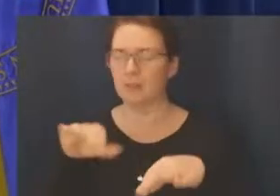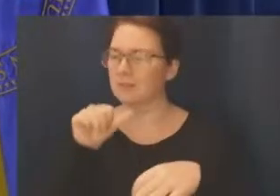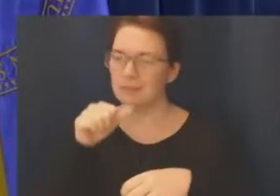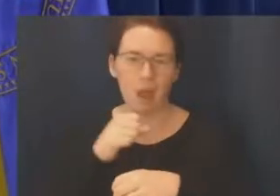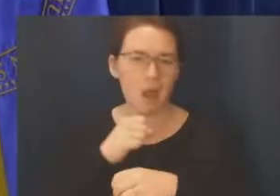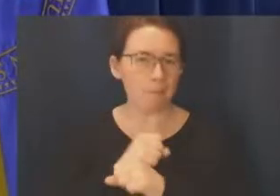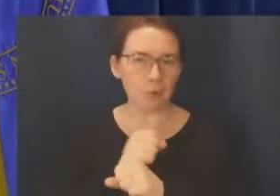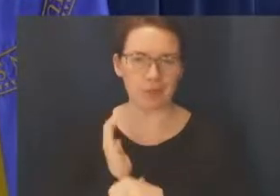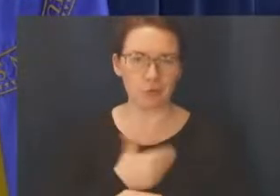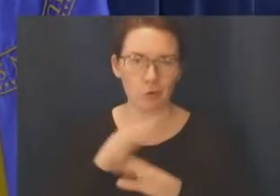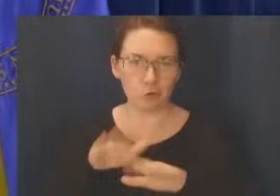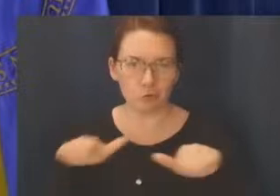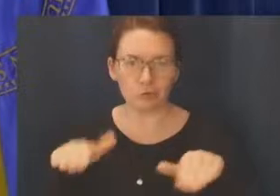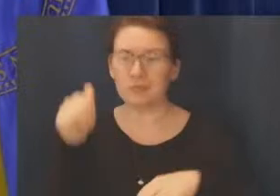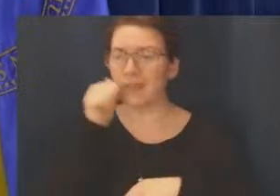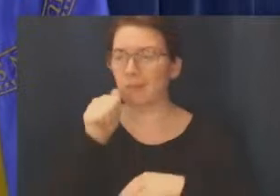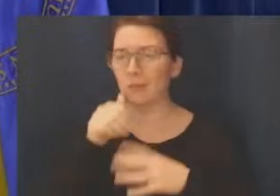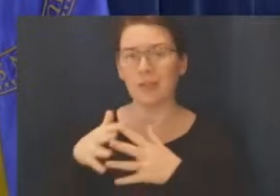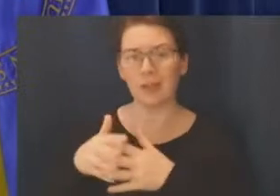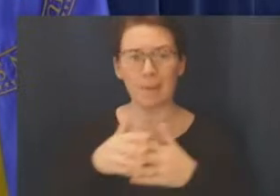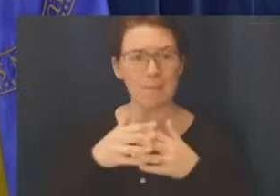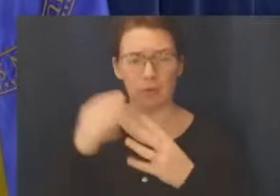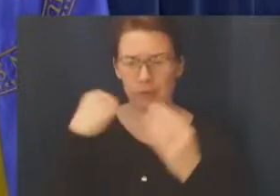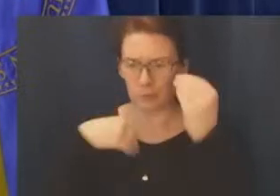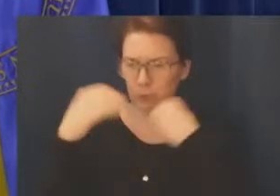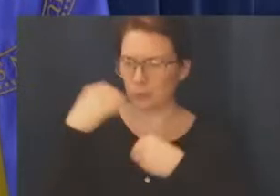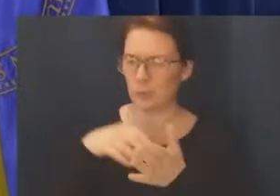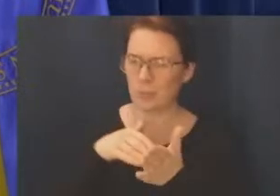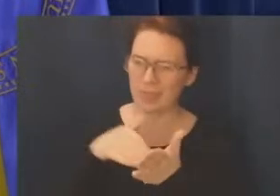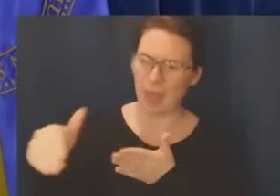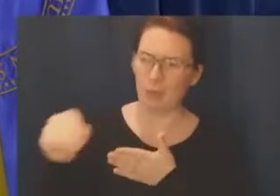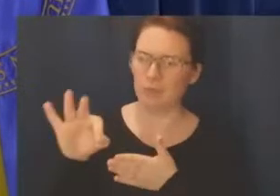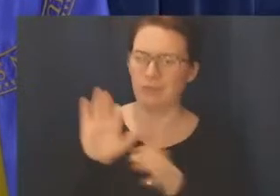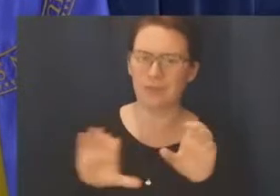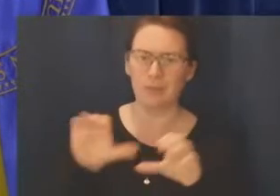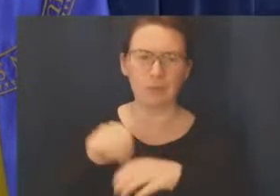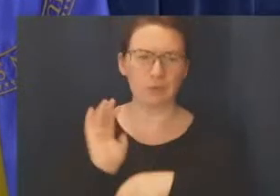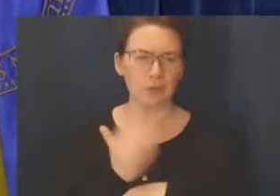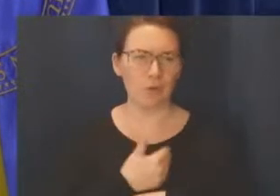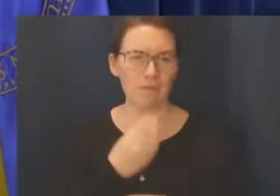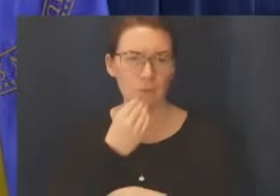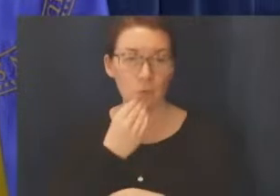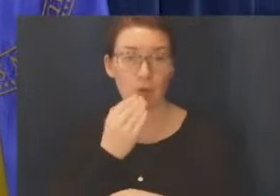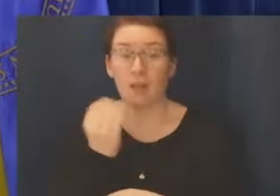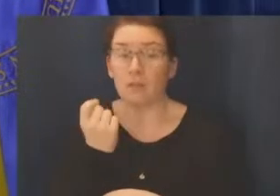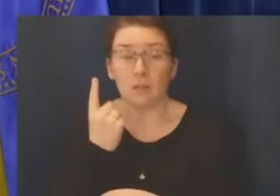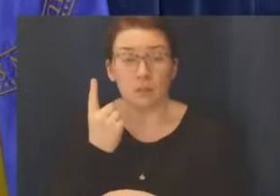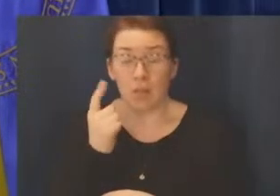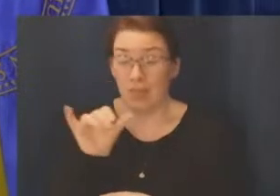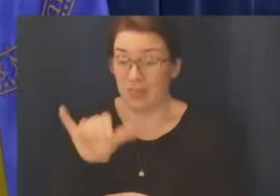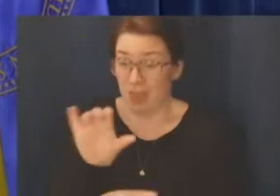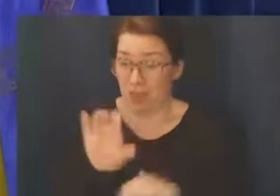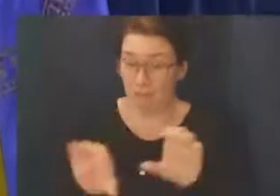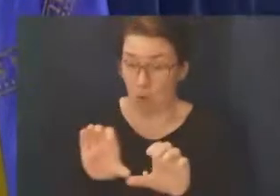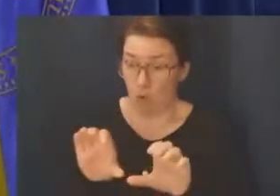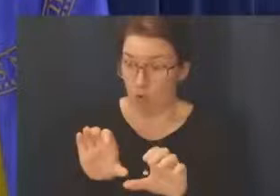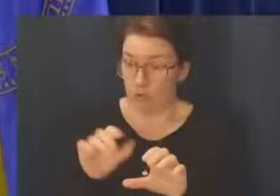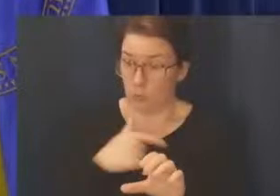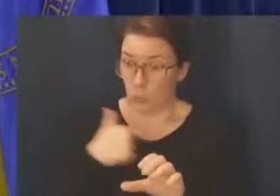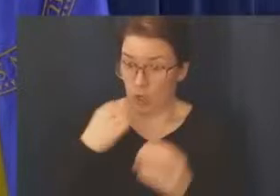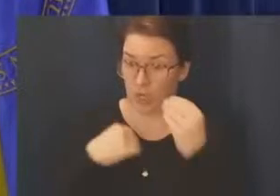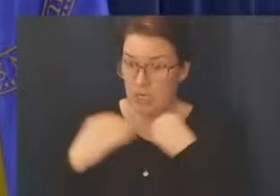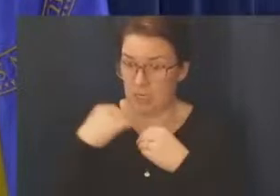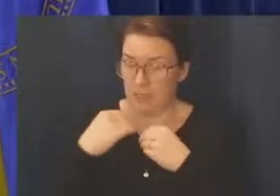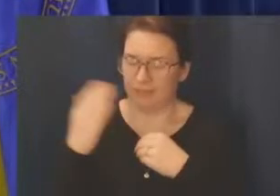consume thousands of chemicals in our food, many of which have never been independently tested for long-term